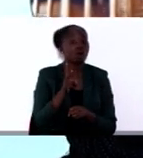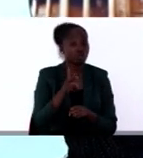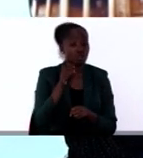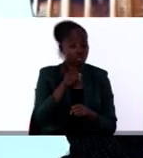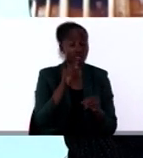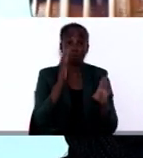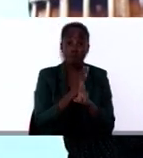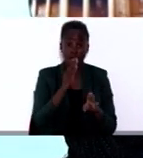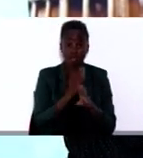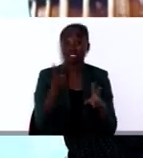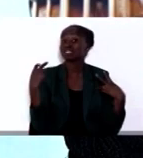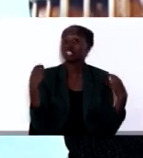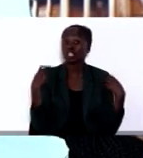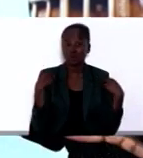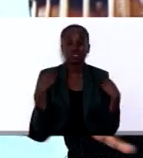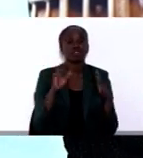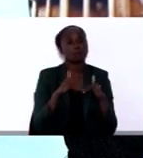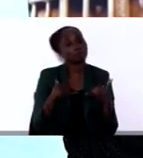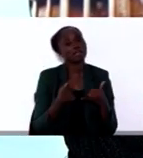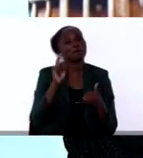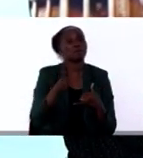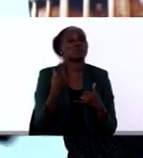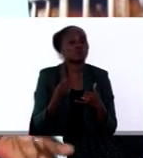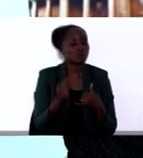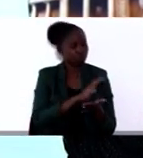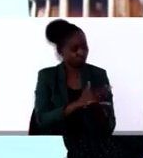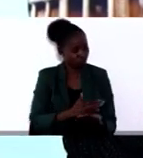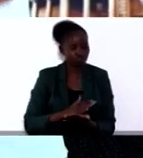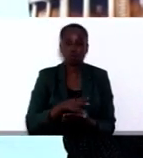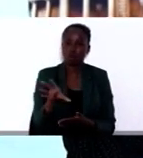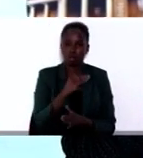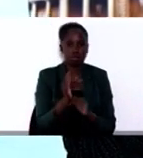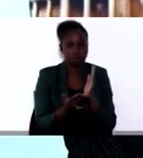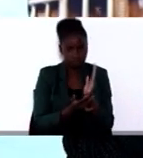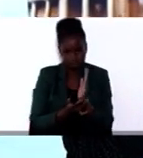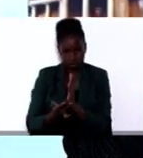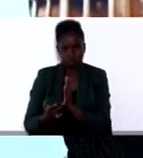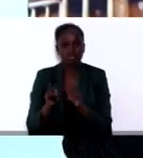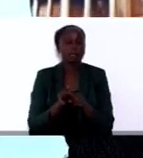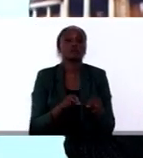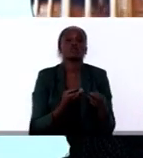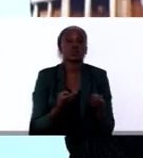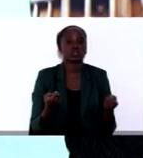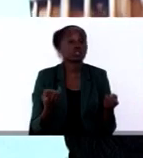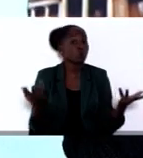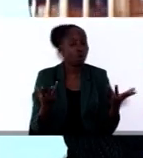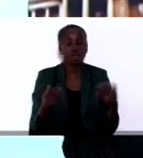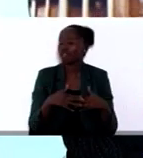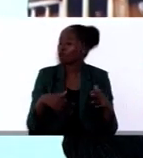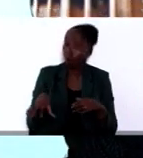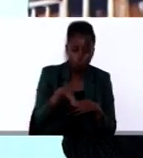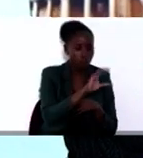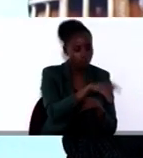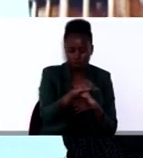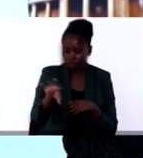private security companies to share all the technologies and the resources in every part of Gauteng